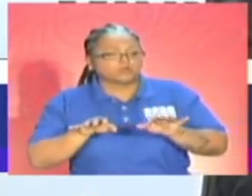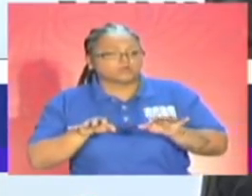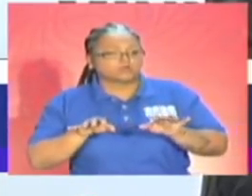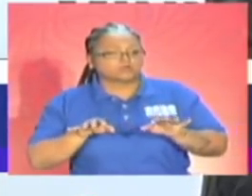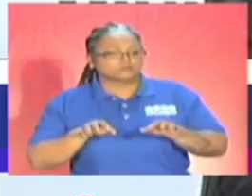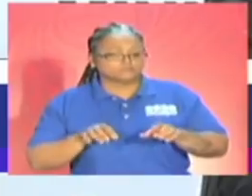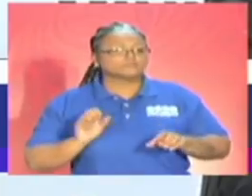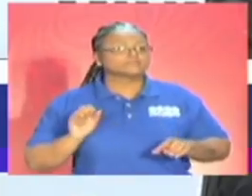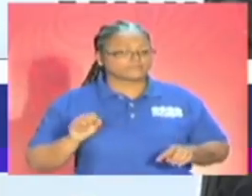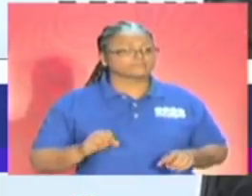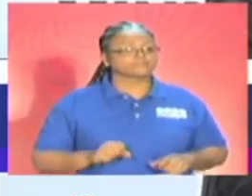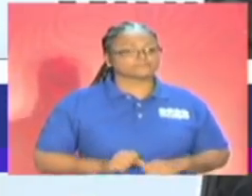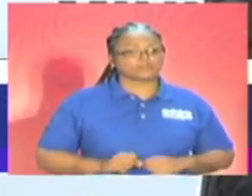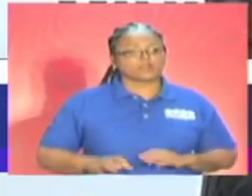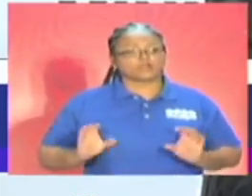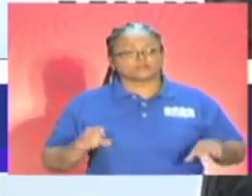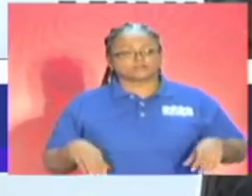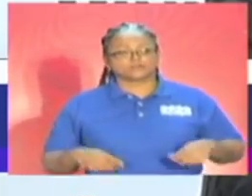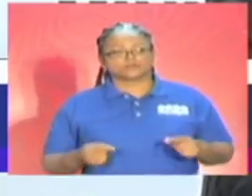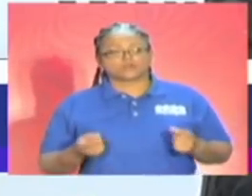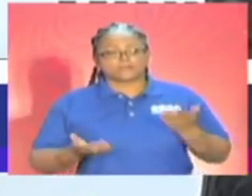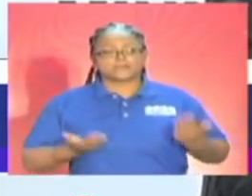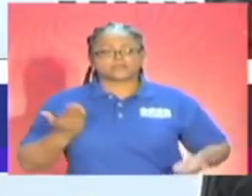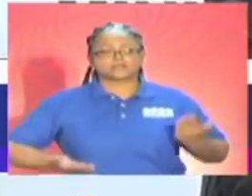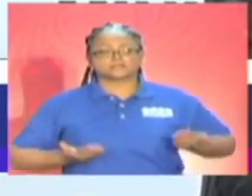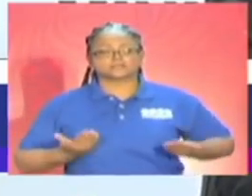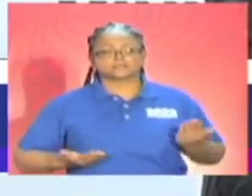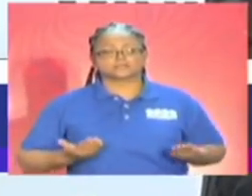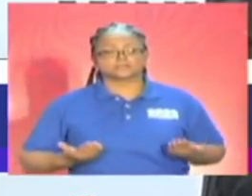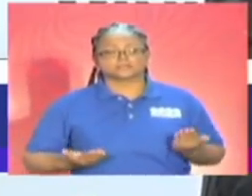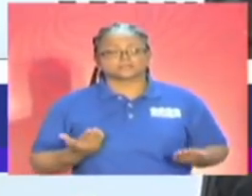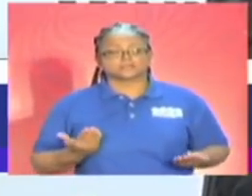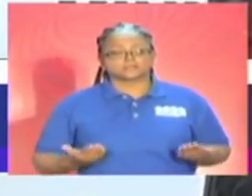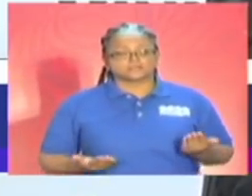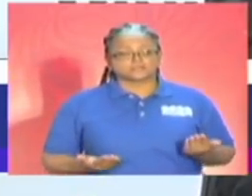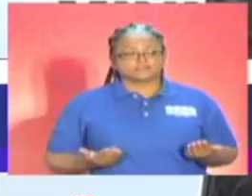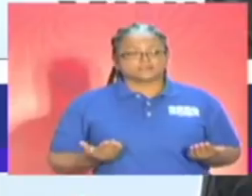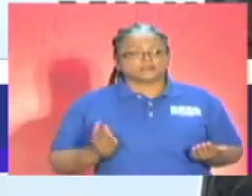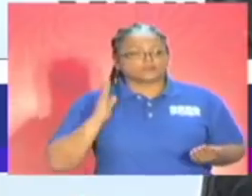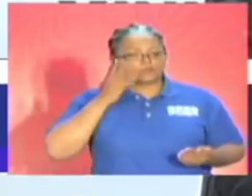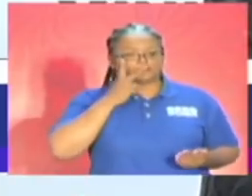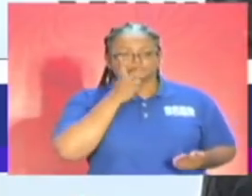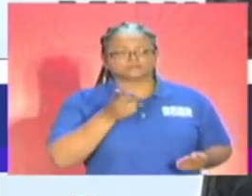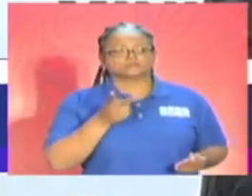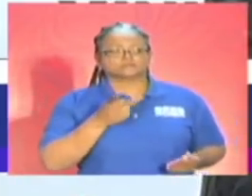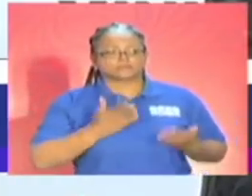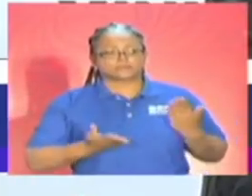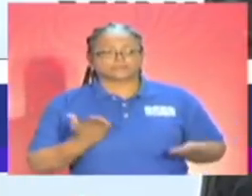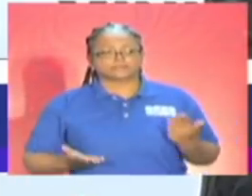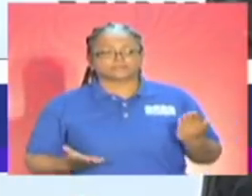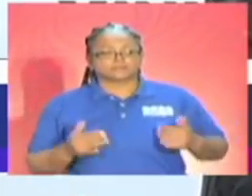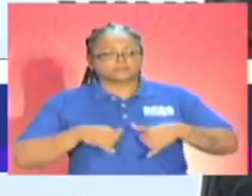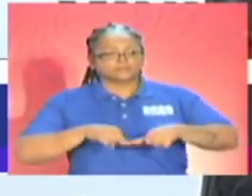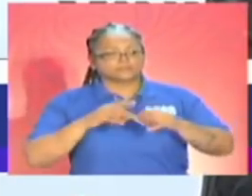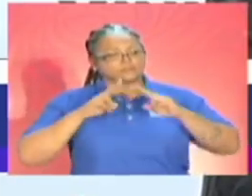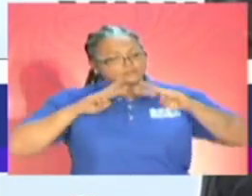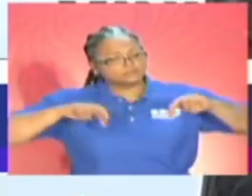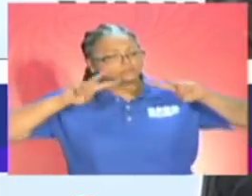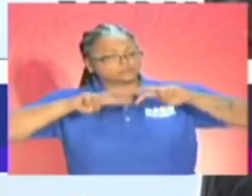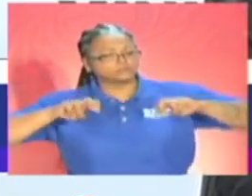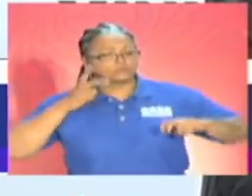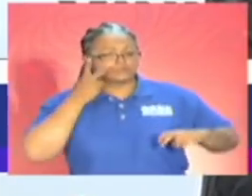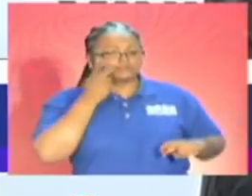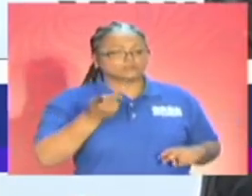way they commingle with vaccinated versus unvaccinated people. So we'll be continuously looking at all the guidelines